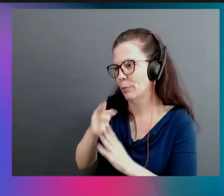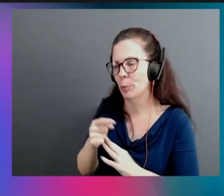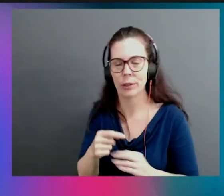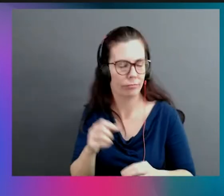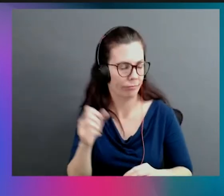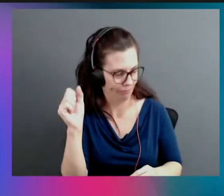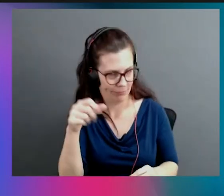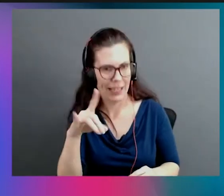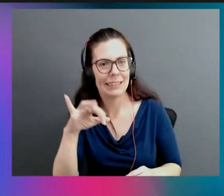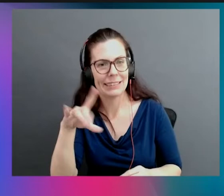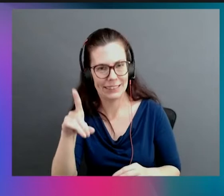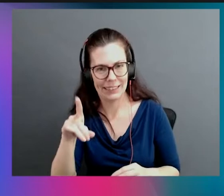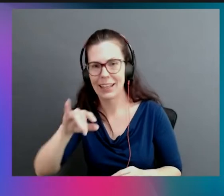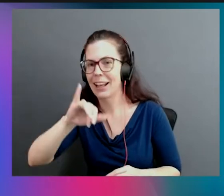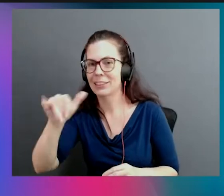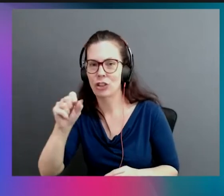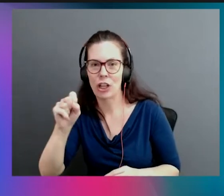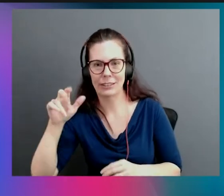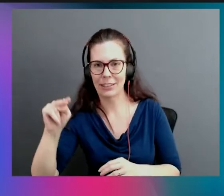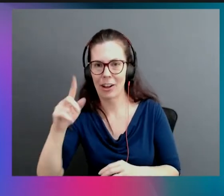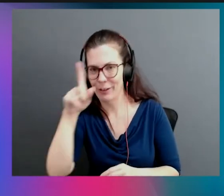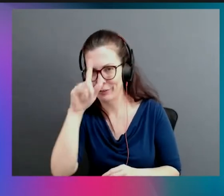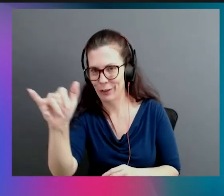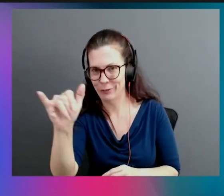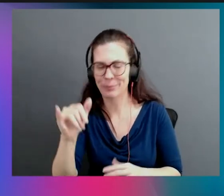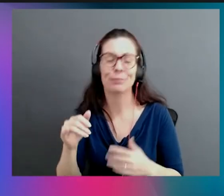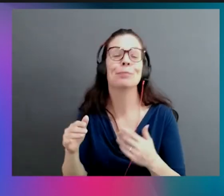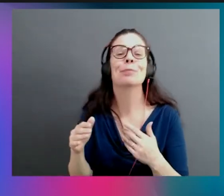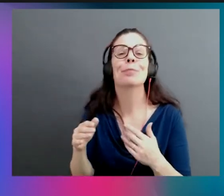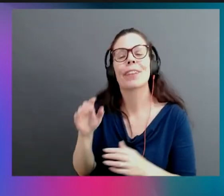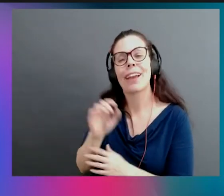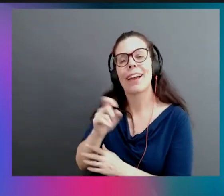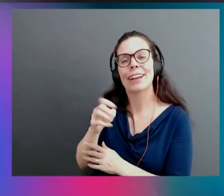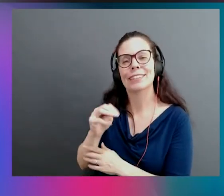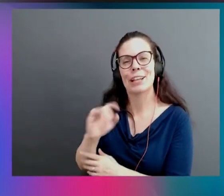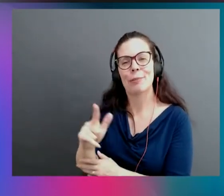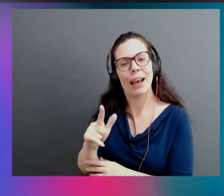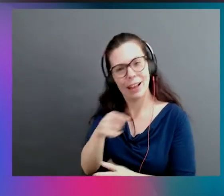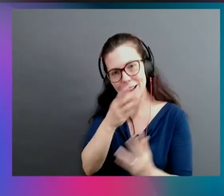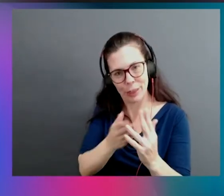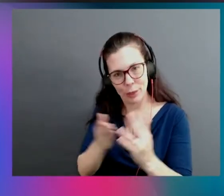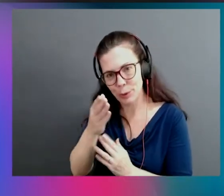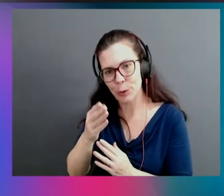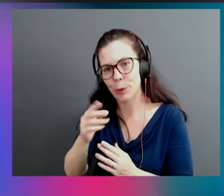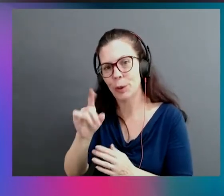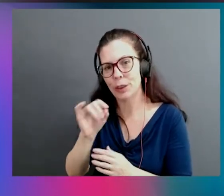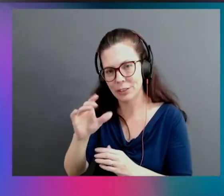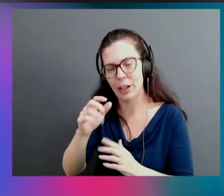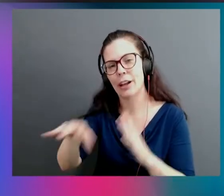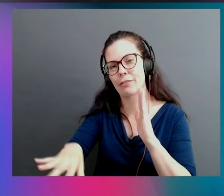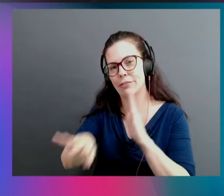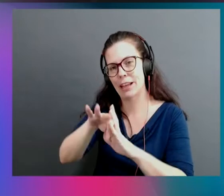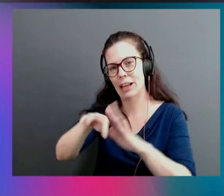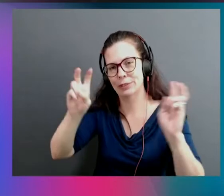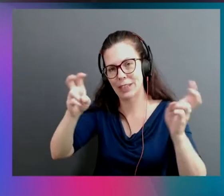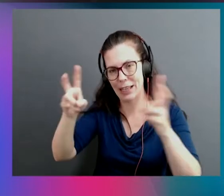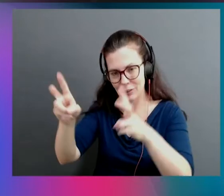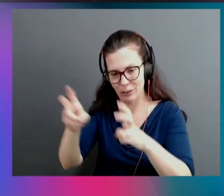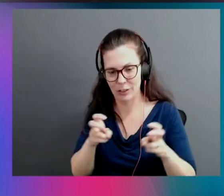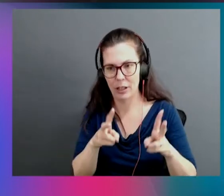JSON forever. Anyway, XML, I traversed the document, I pulled the title out, And you notice this,